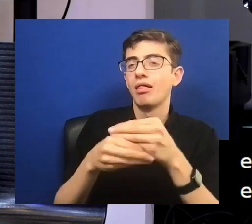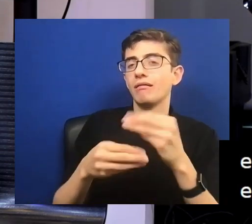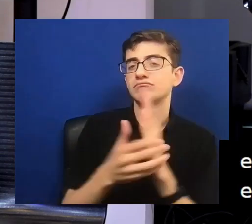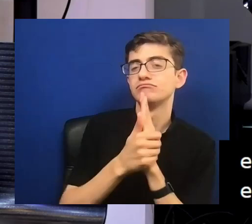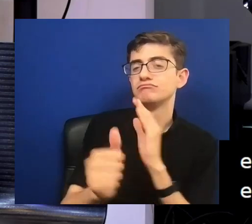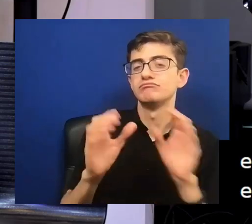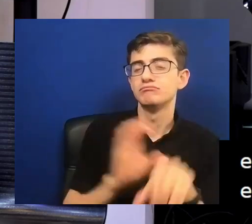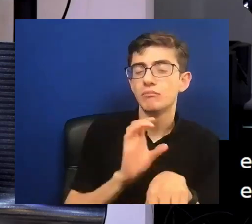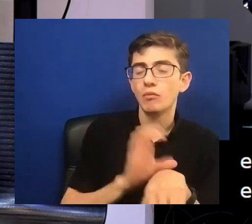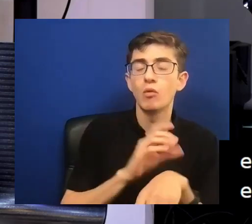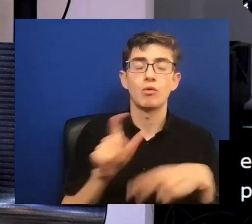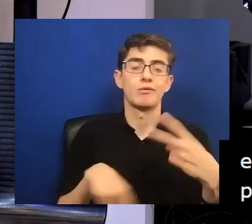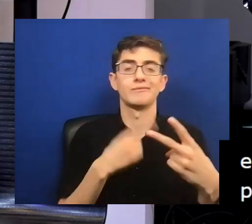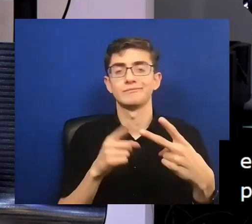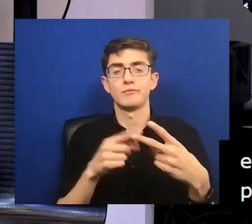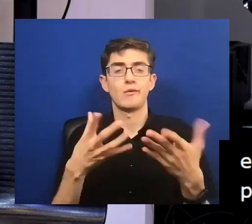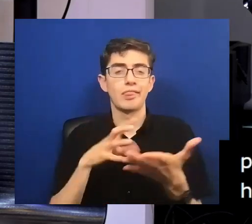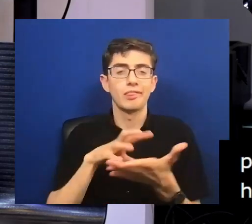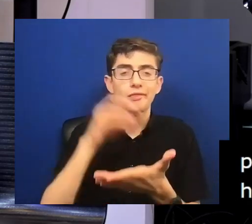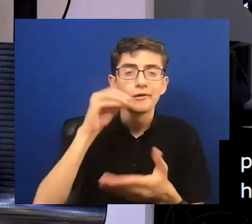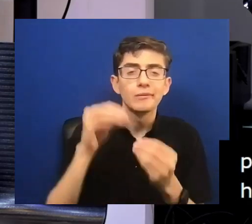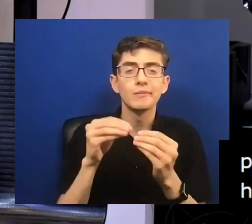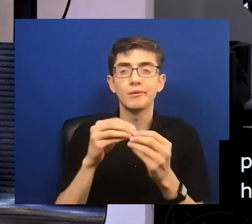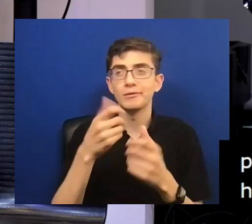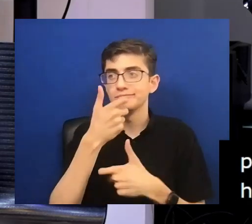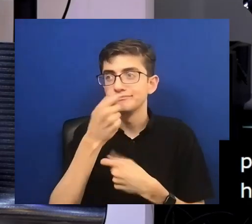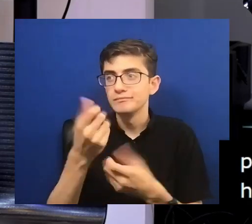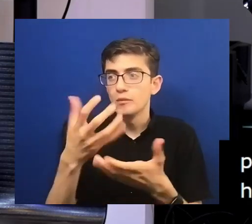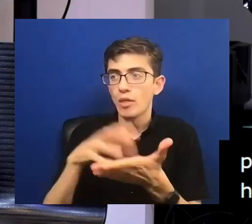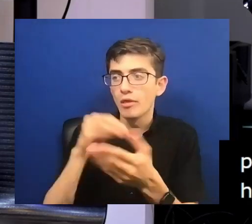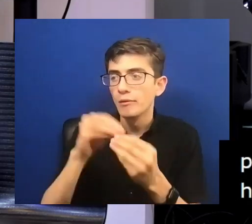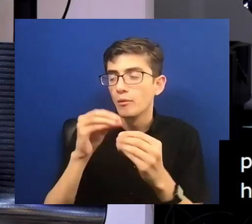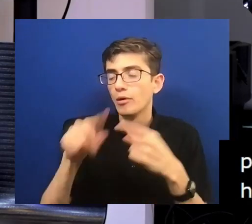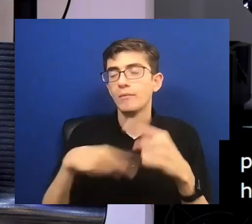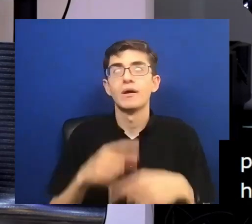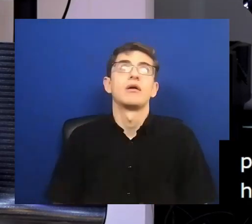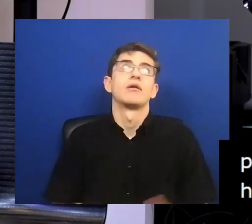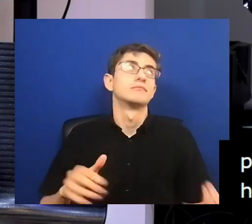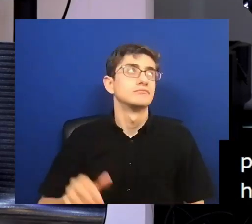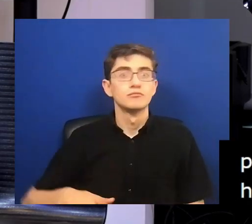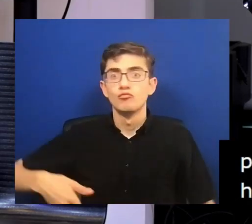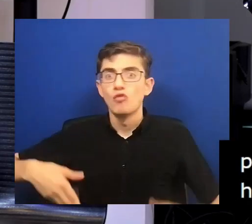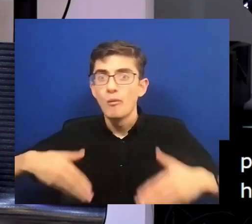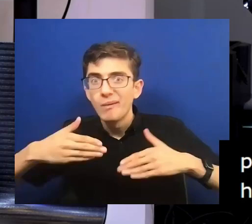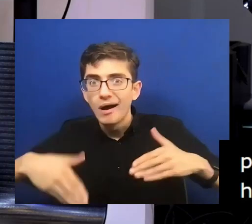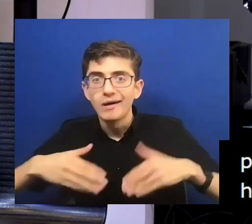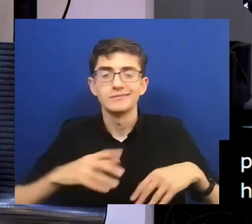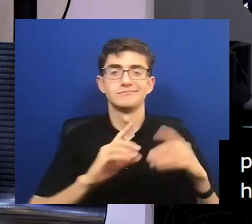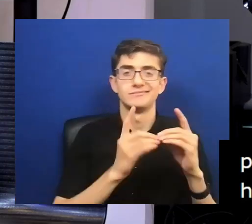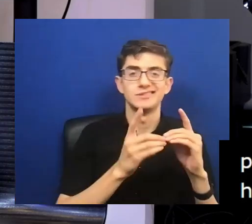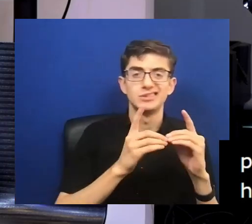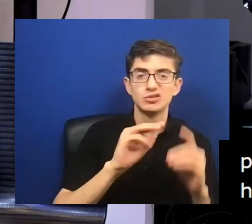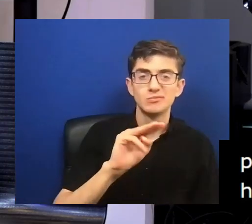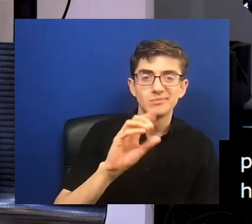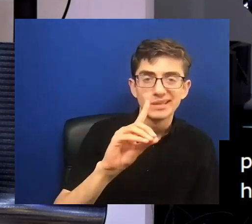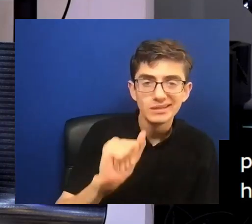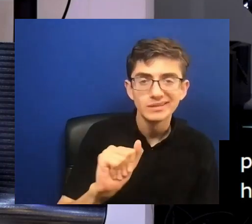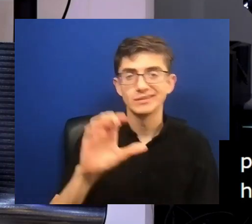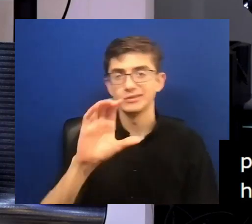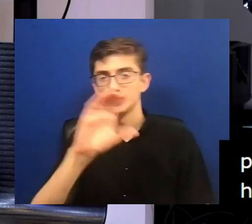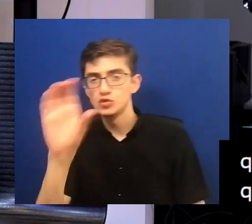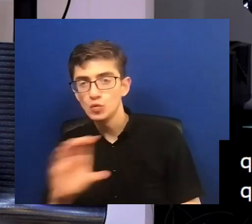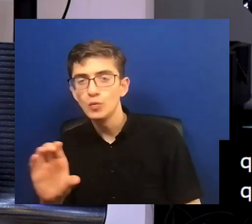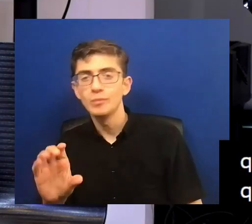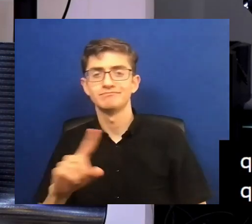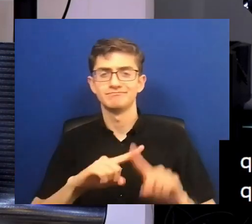who want to learn more or just interested in learning more about robotics or digital media or, you know, Zoom or any of these things. We've served those people pretty